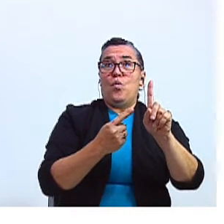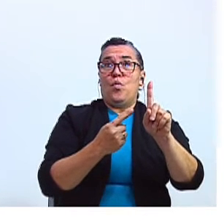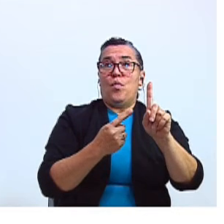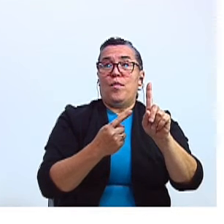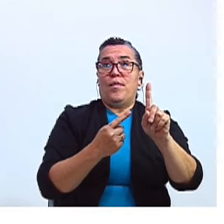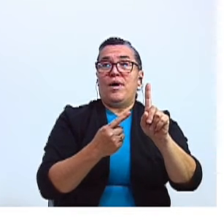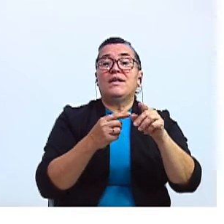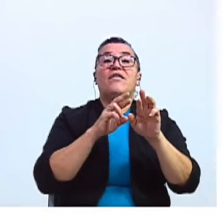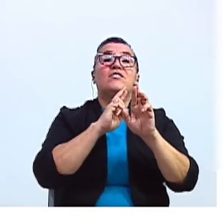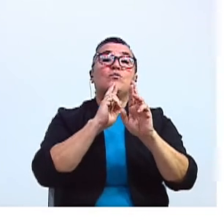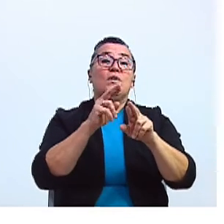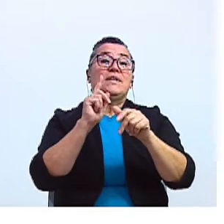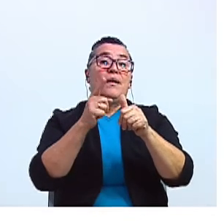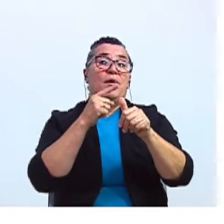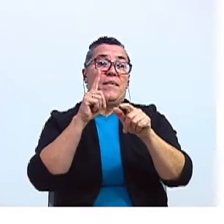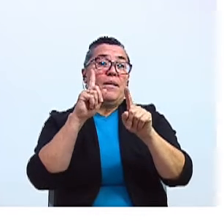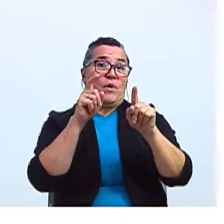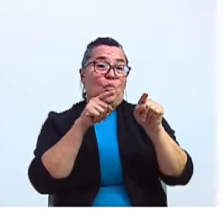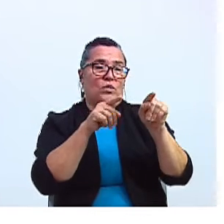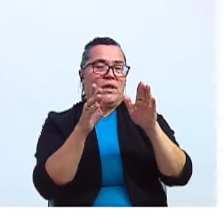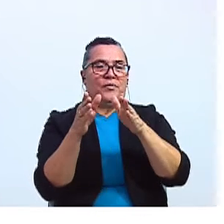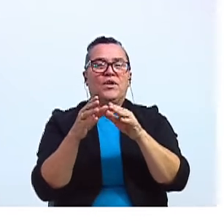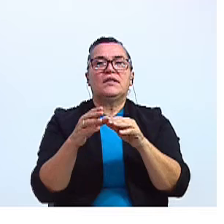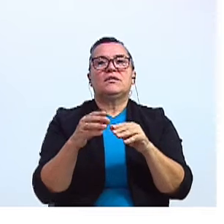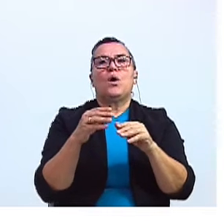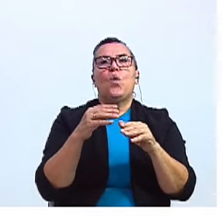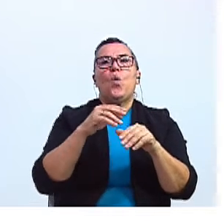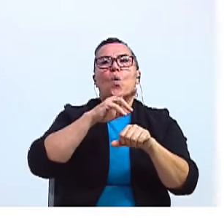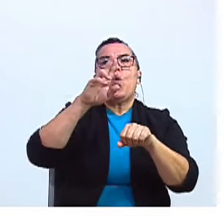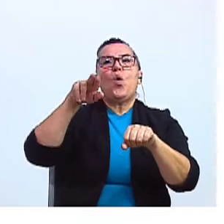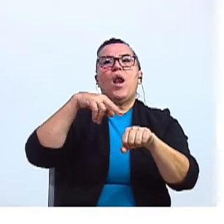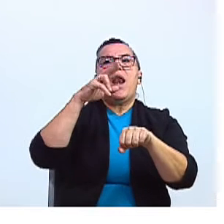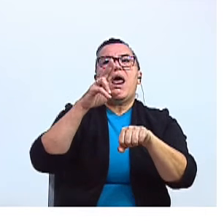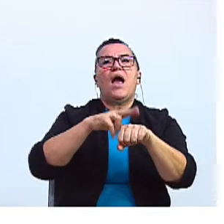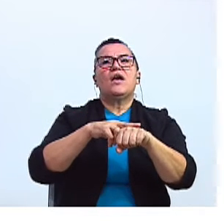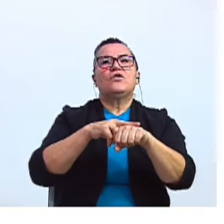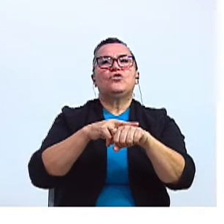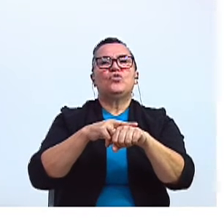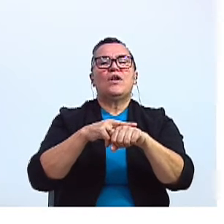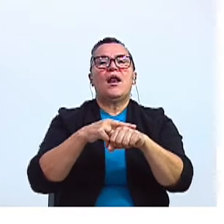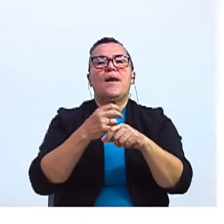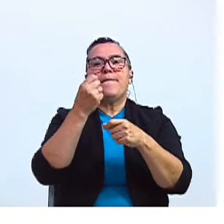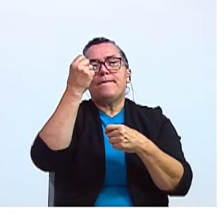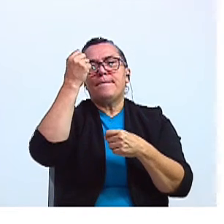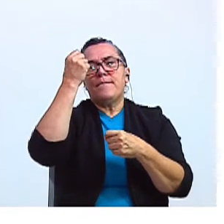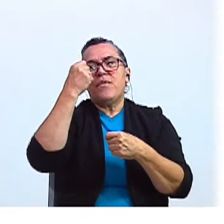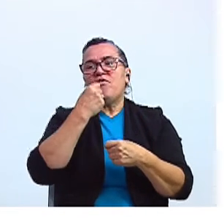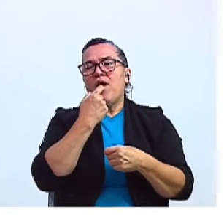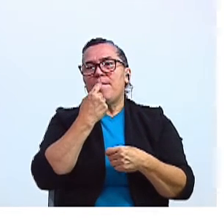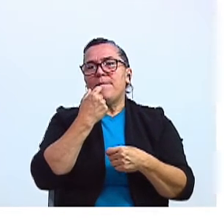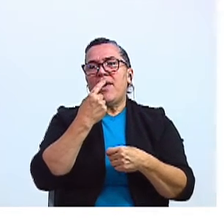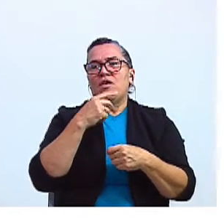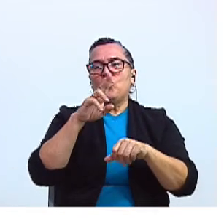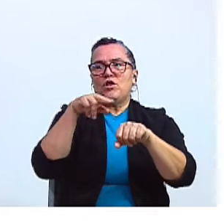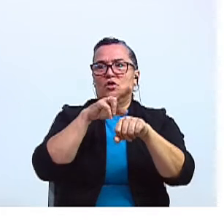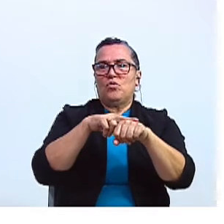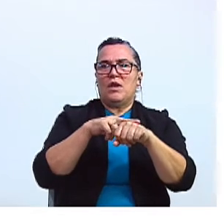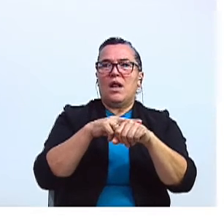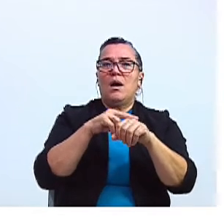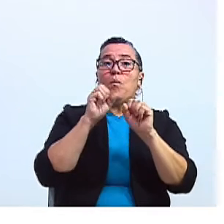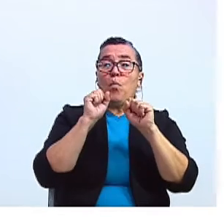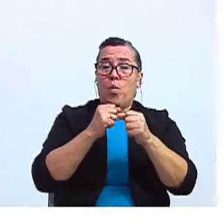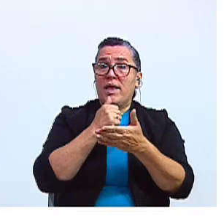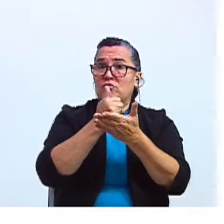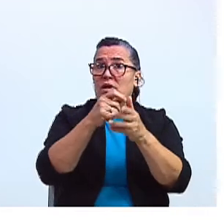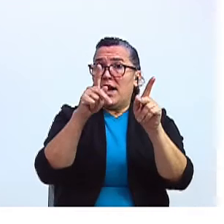question, okay? It is an all-natural herbal remedy. It can help people with sleeping problems.